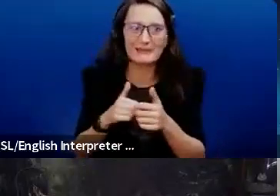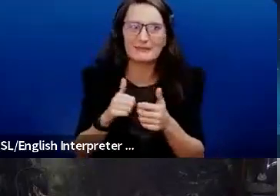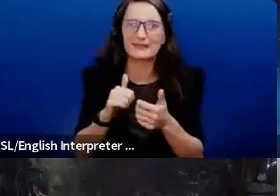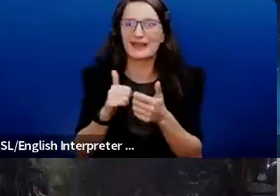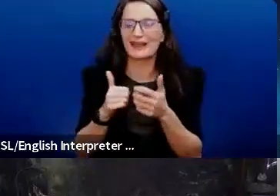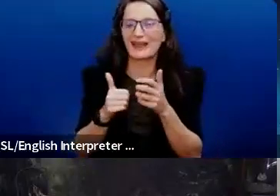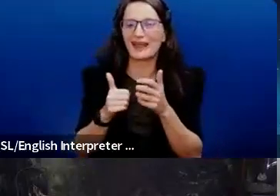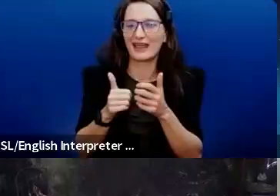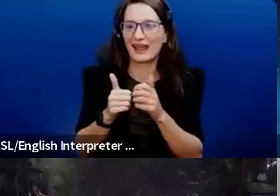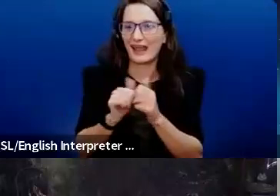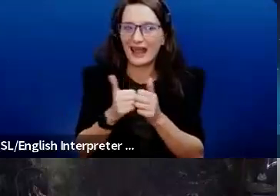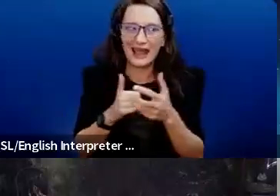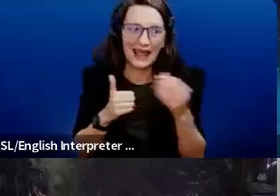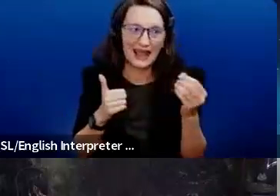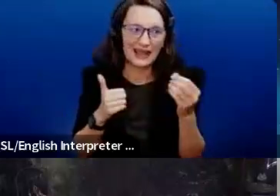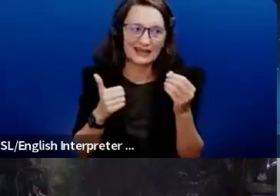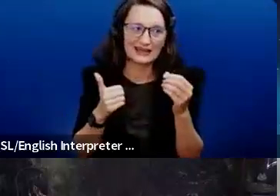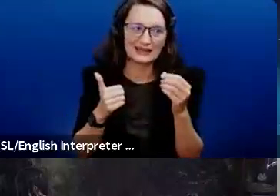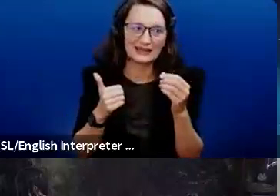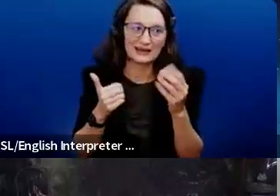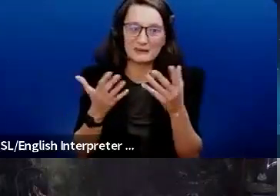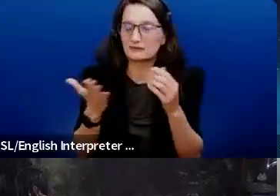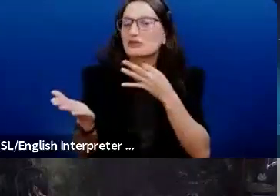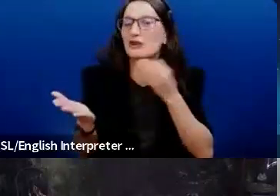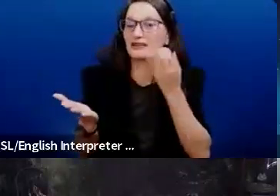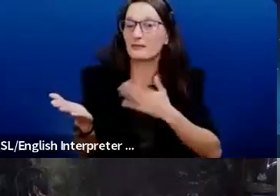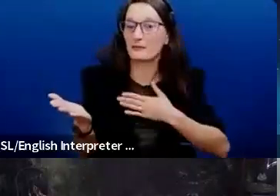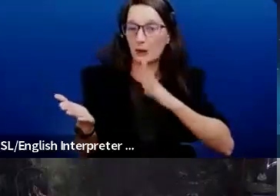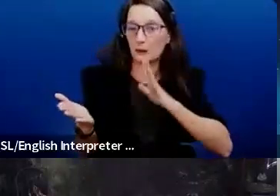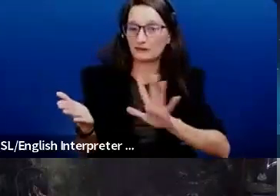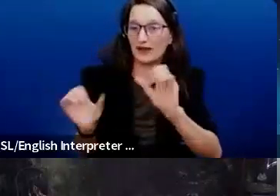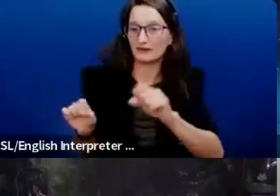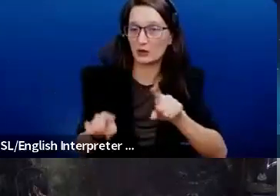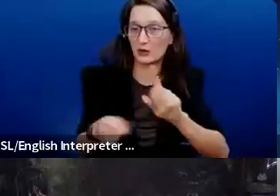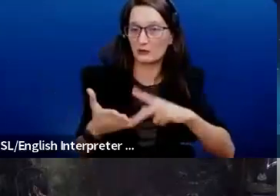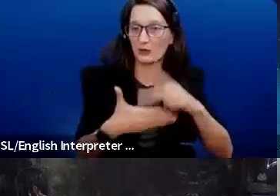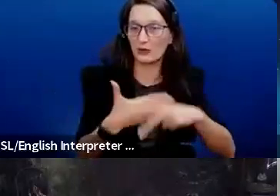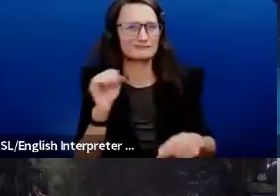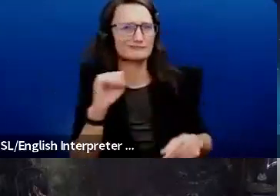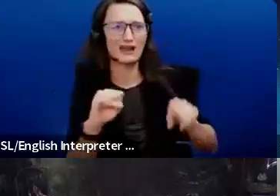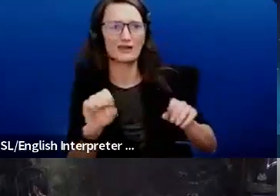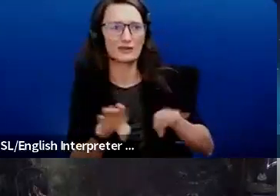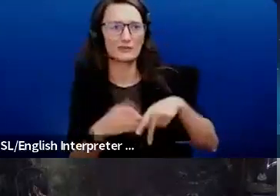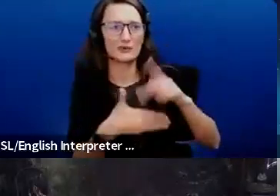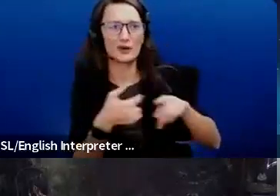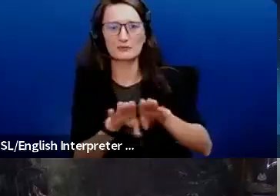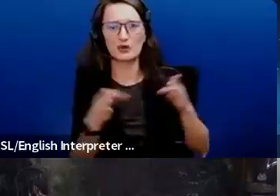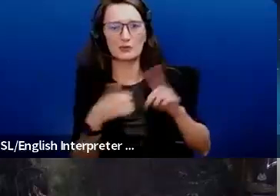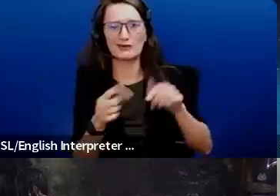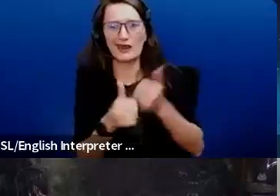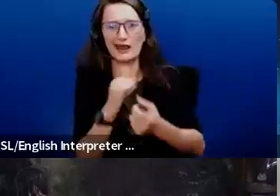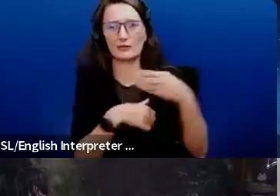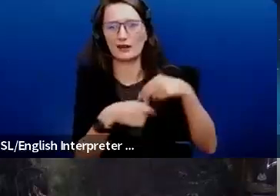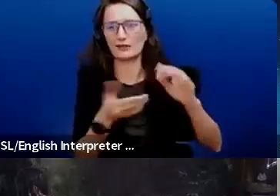if he is able to go to this program. Yeah, so the program is open to anyone in the community, right?